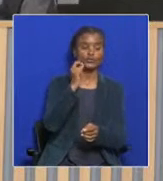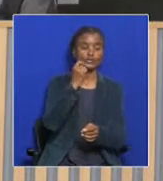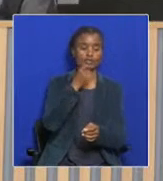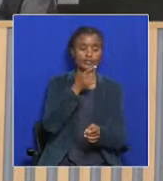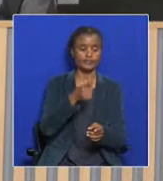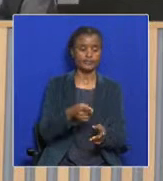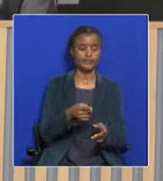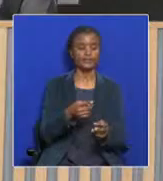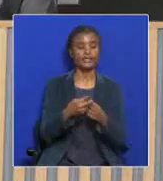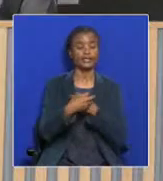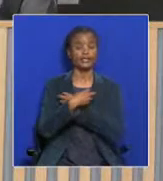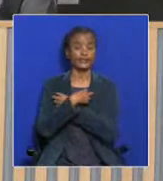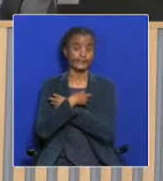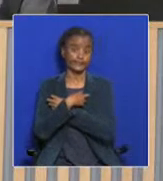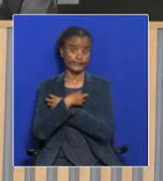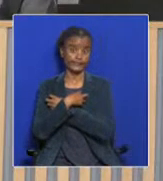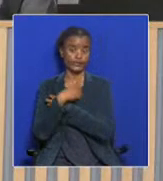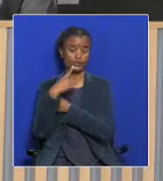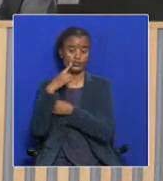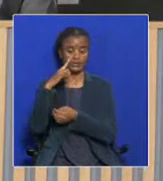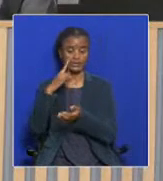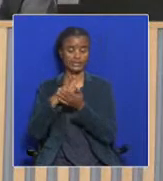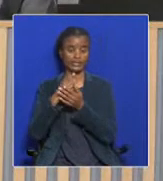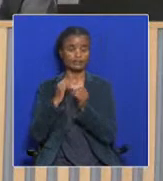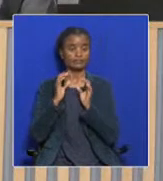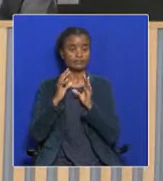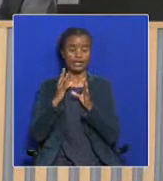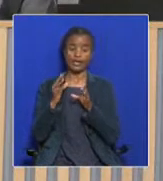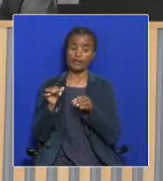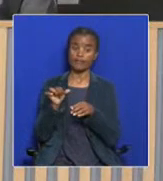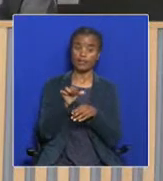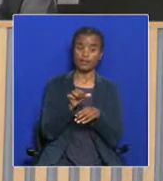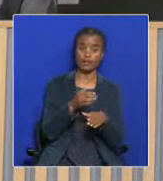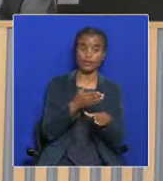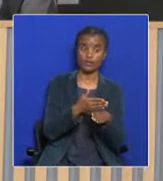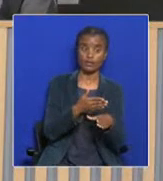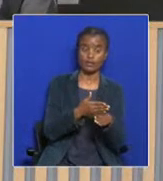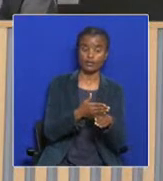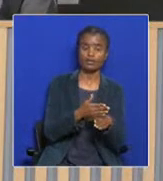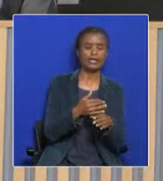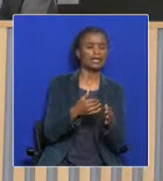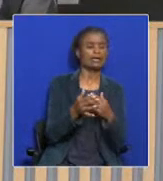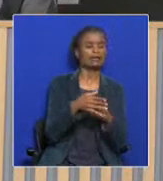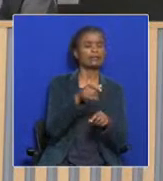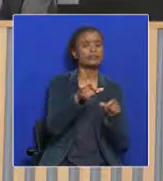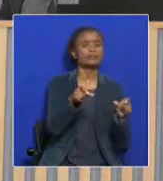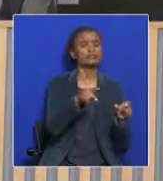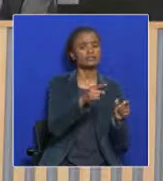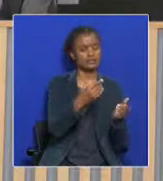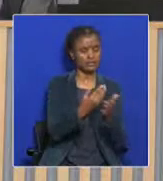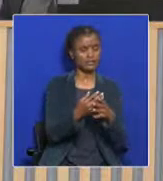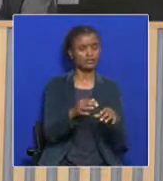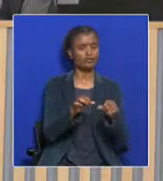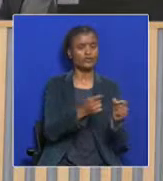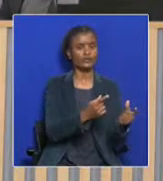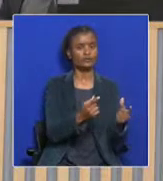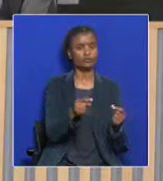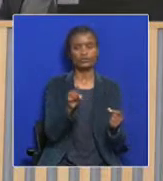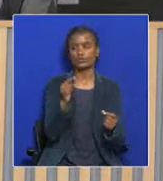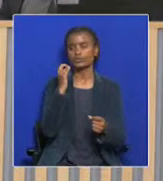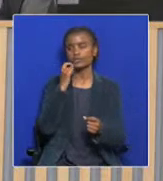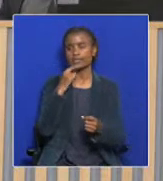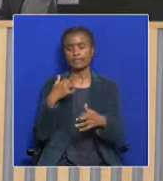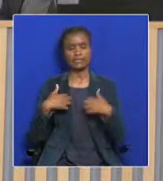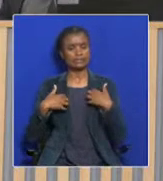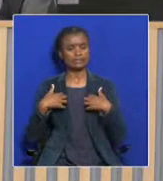with this? You are on leave, anyone else could have dealt with it. You gave your explanation. I was excited. I've never been involved in a drug bust